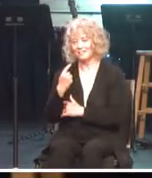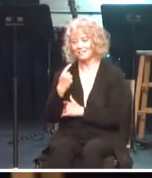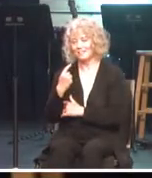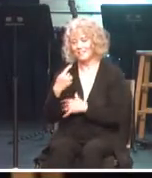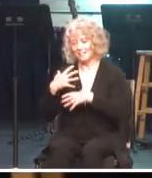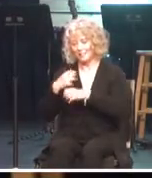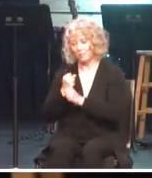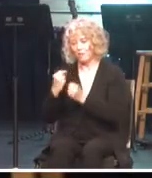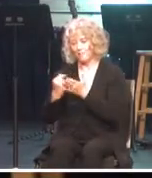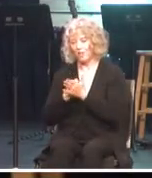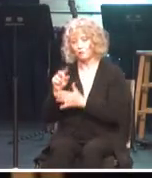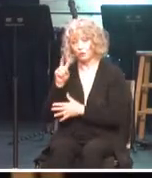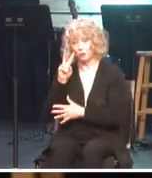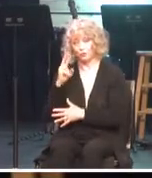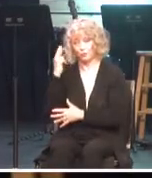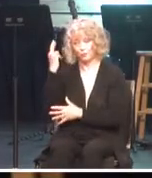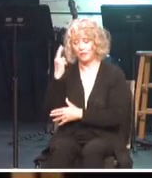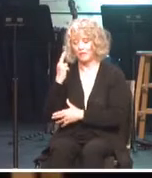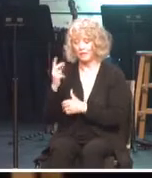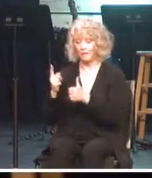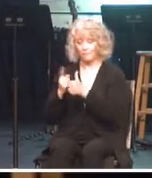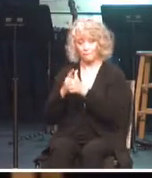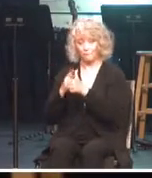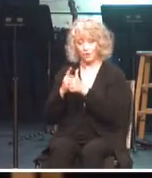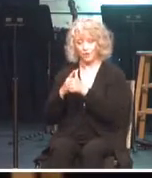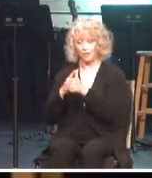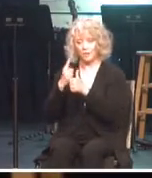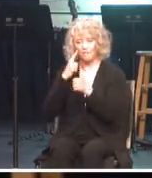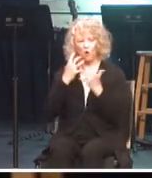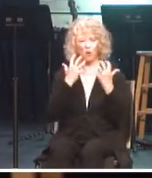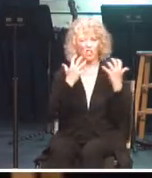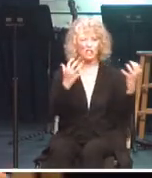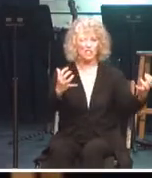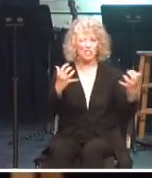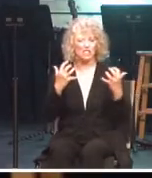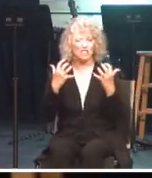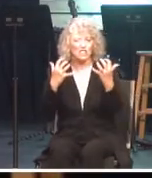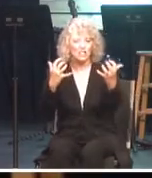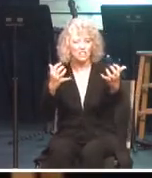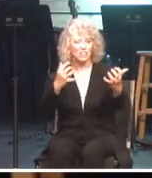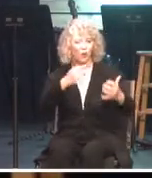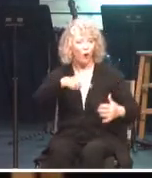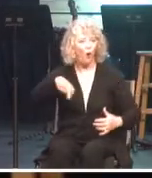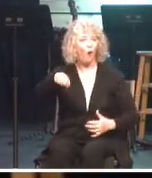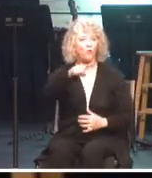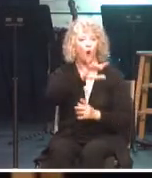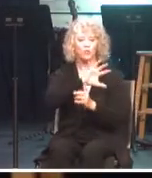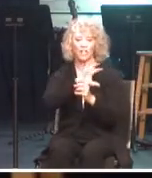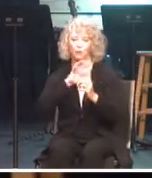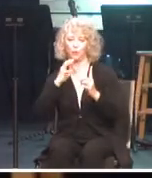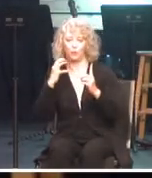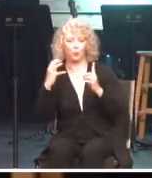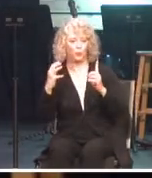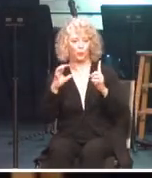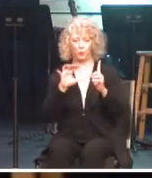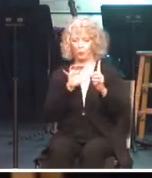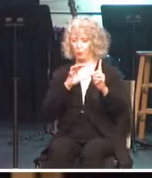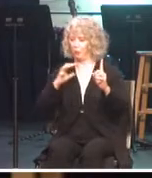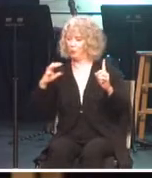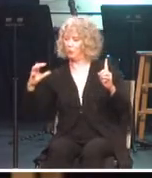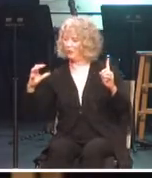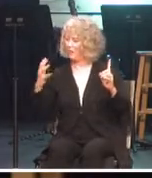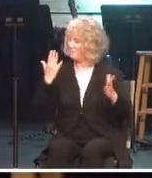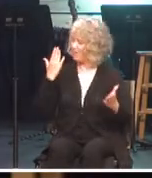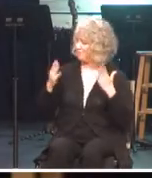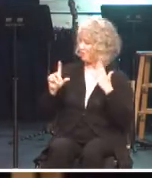purposes. For the massive crowd out there that surrounded Jesus, upwards of